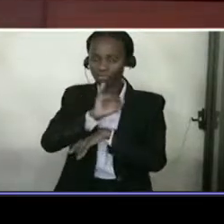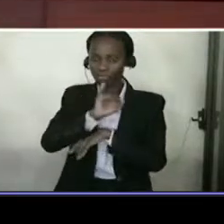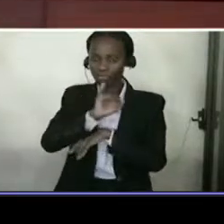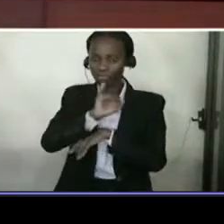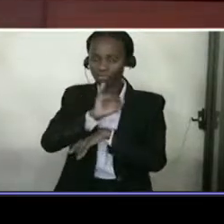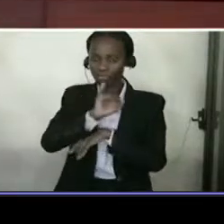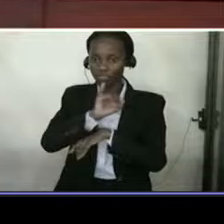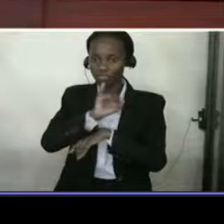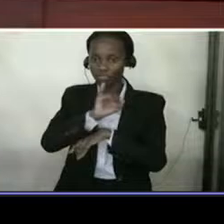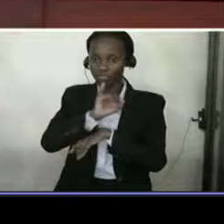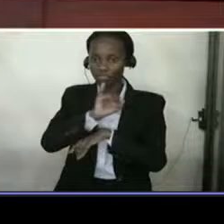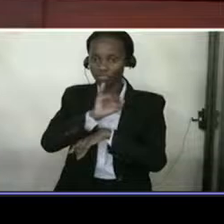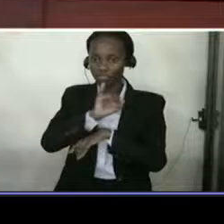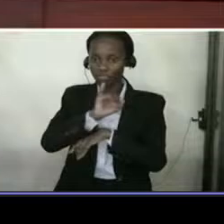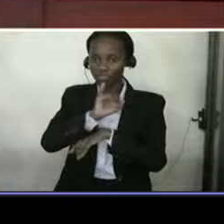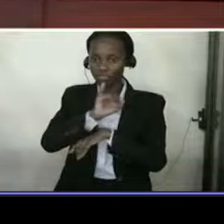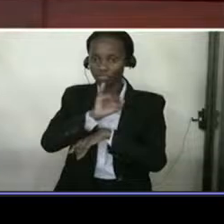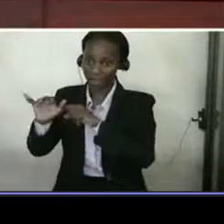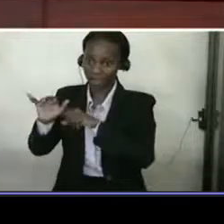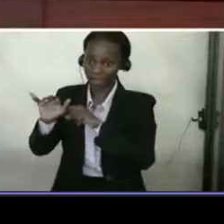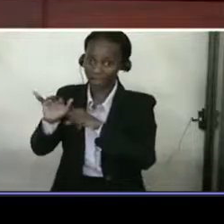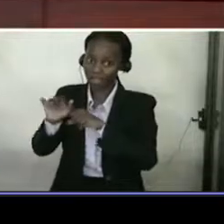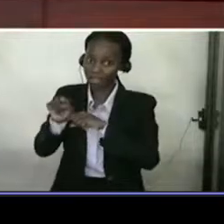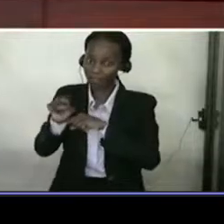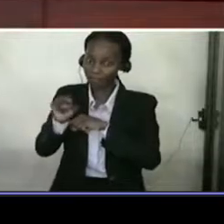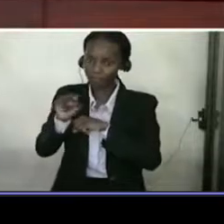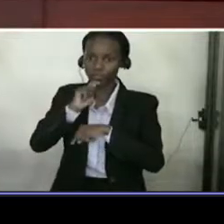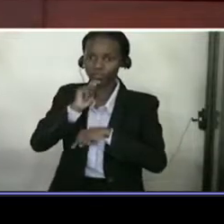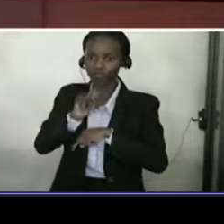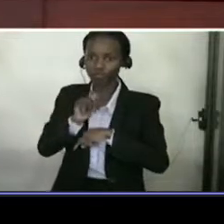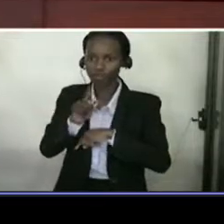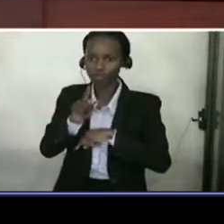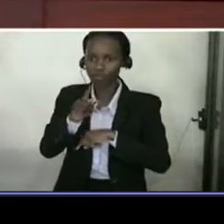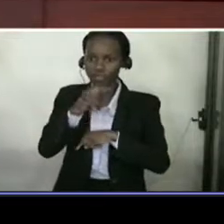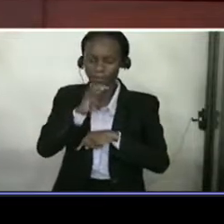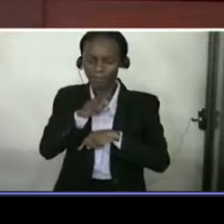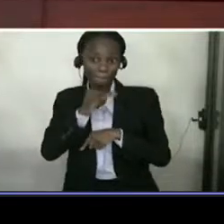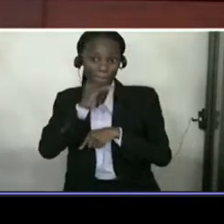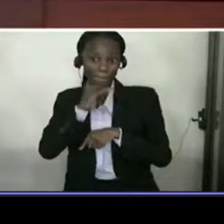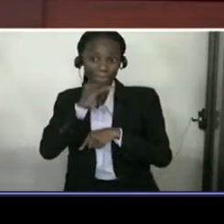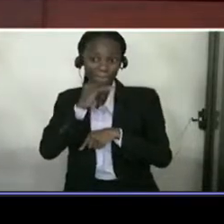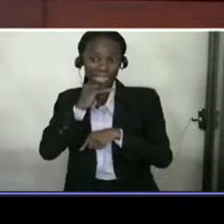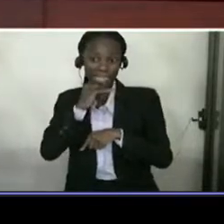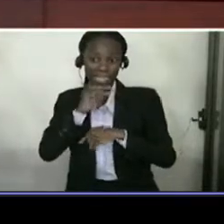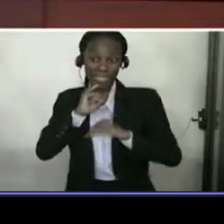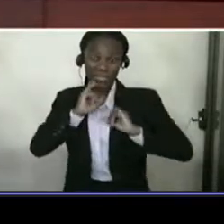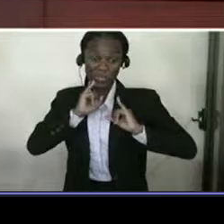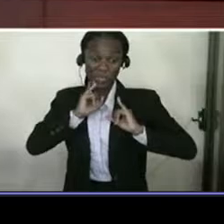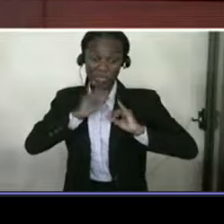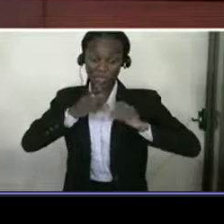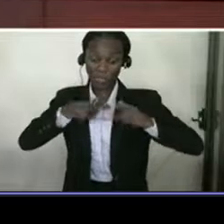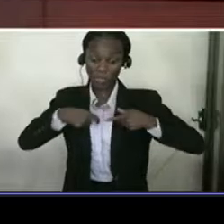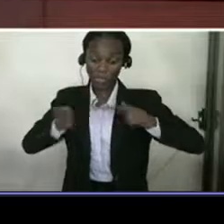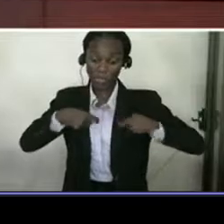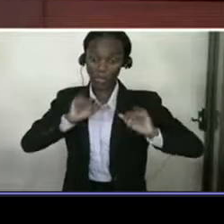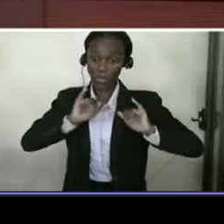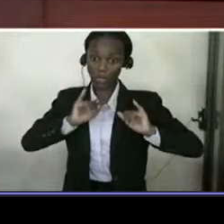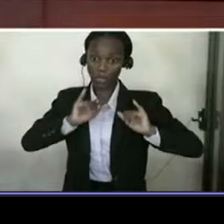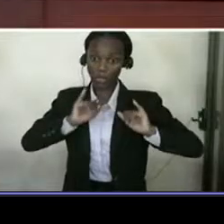such expenditure does not necessarily constitute fruitless and wasteful expenditure, was inevitable, and